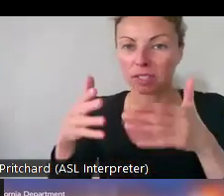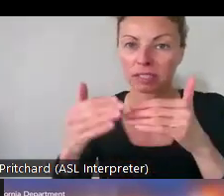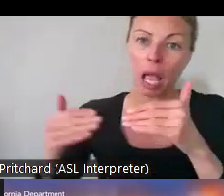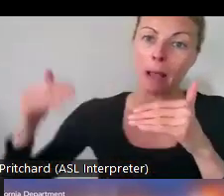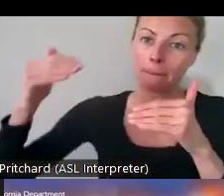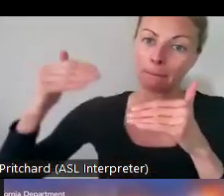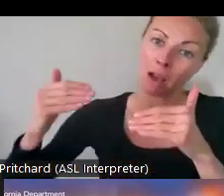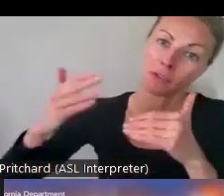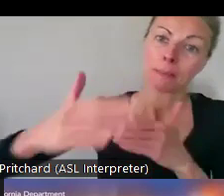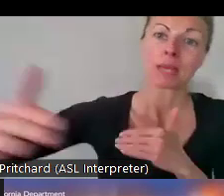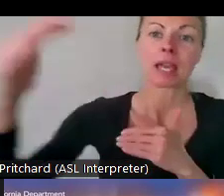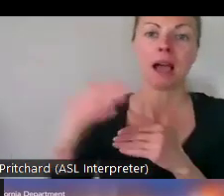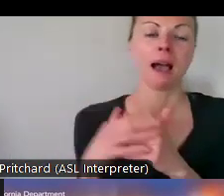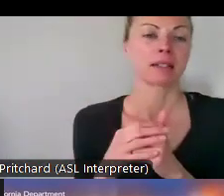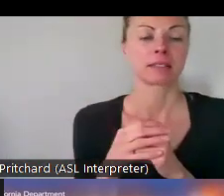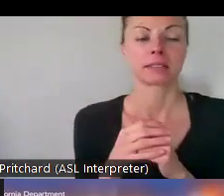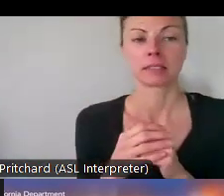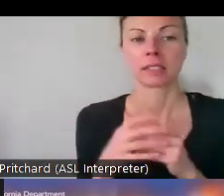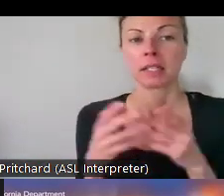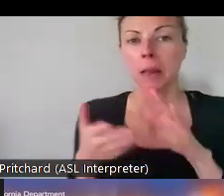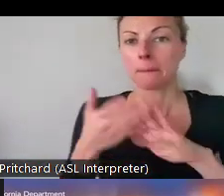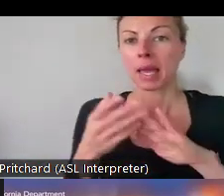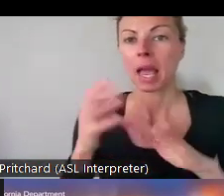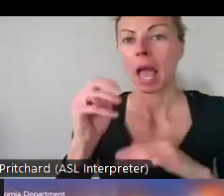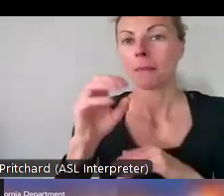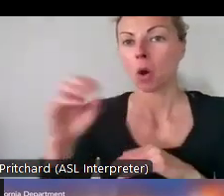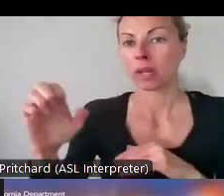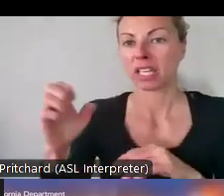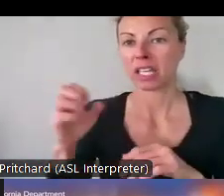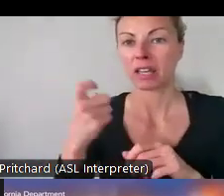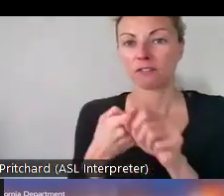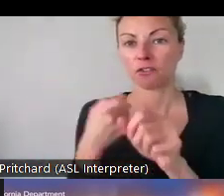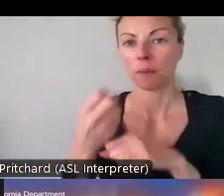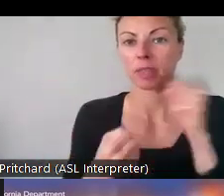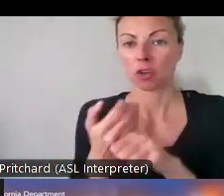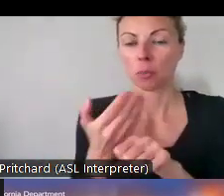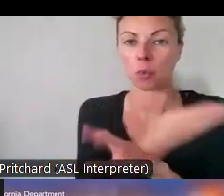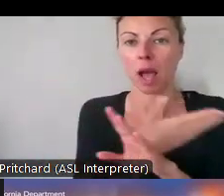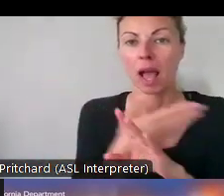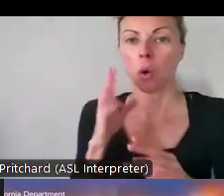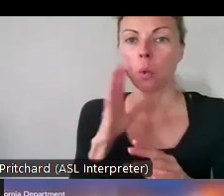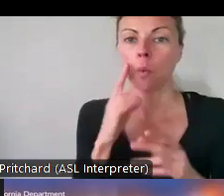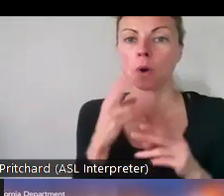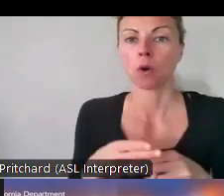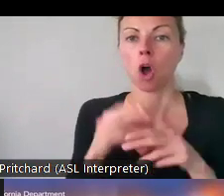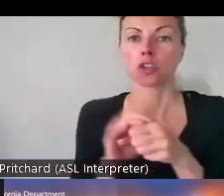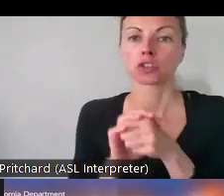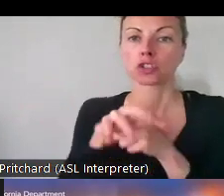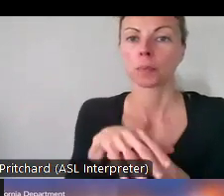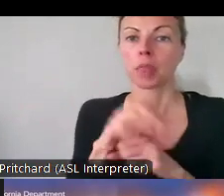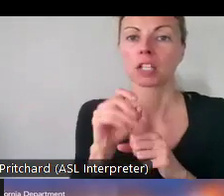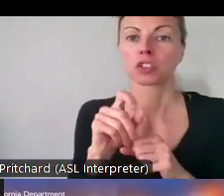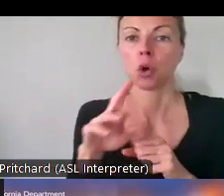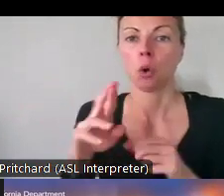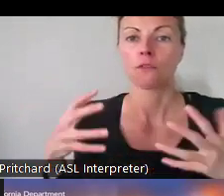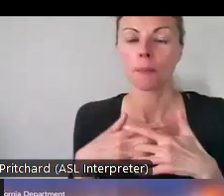beyond meeting the maintenance of effort from the year prior is coined surplus overmatch. And we use this to